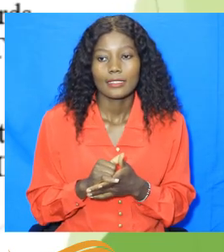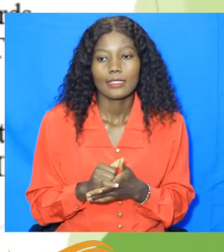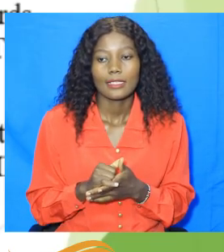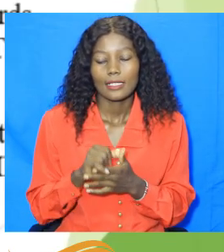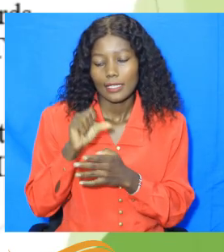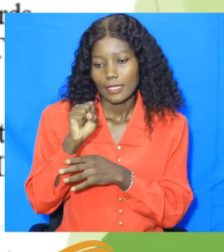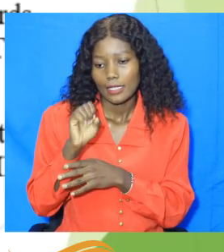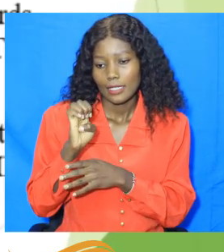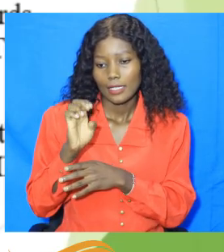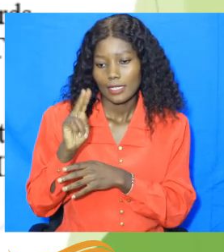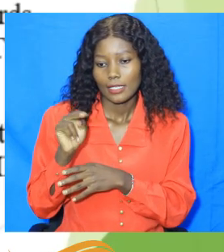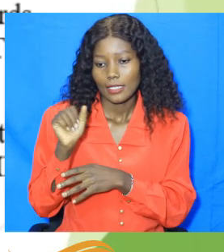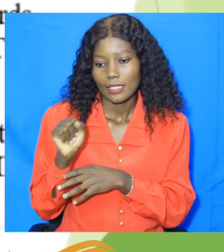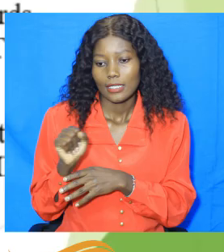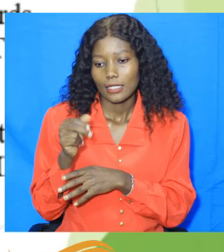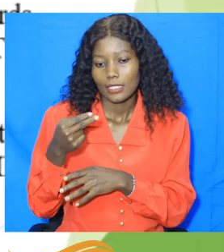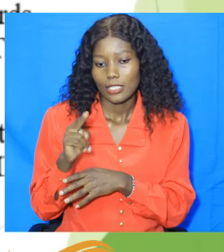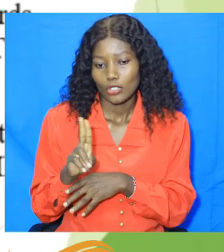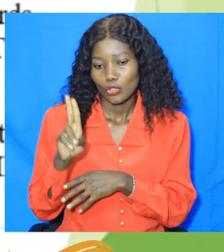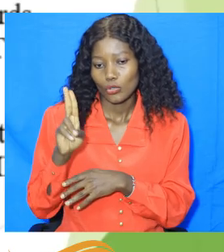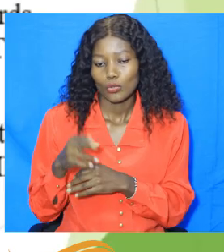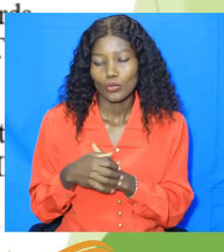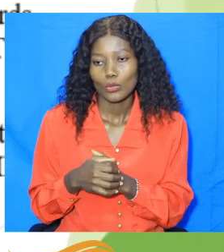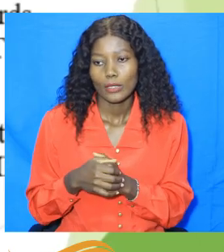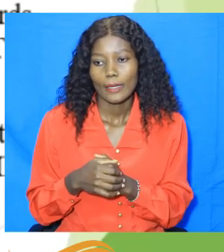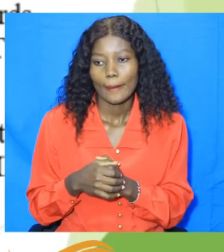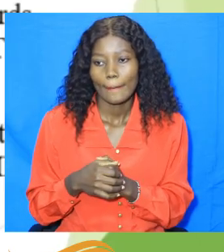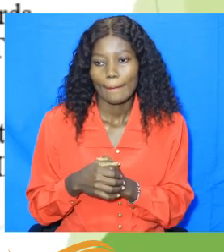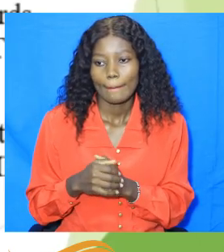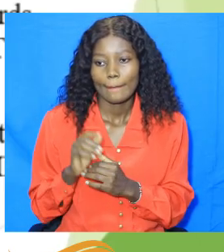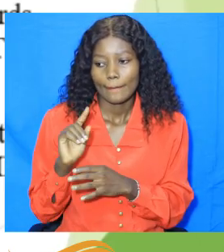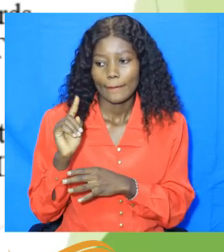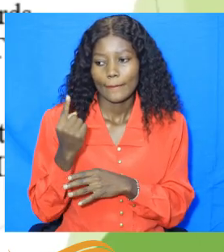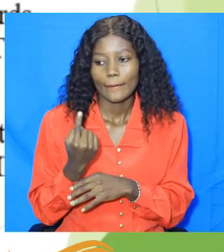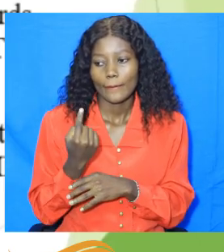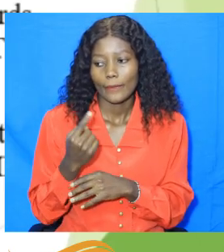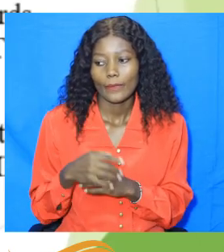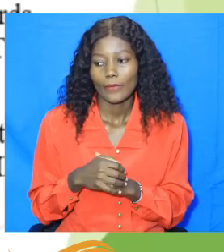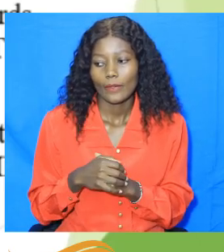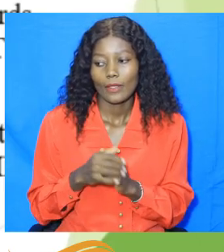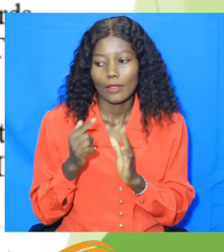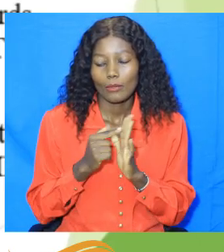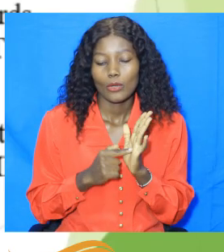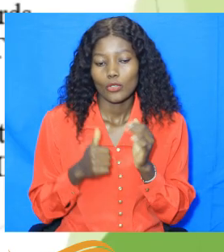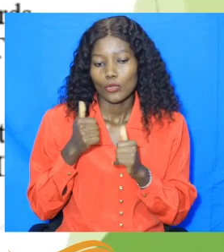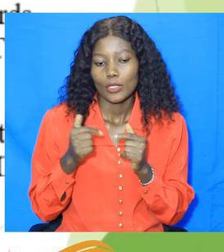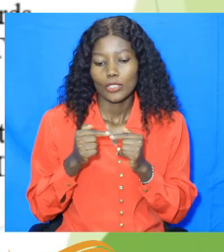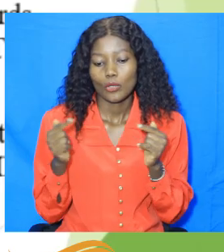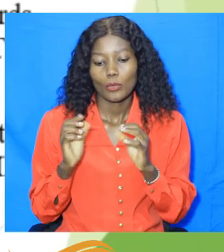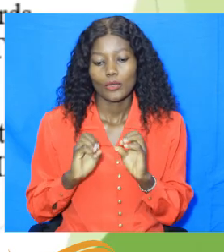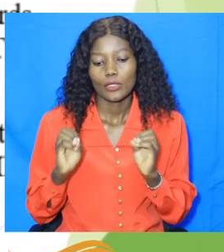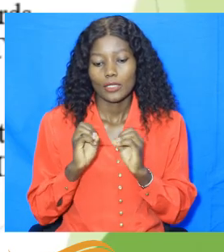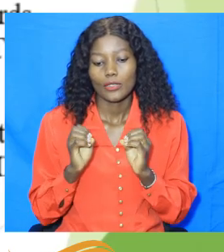censure. Censure is the first unopposed point, and it is an